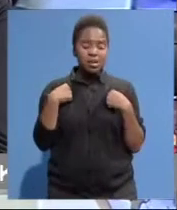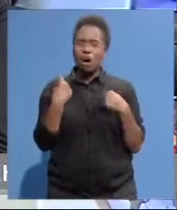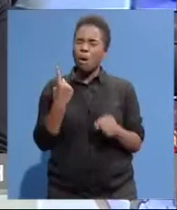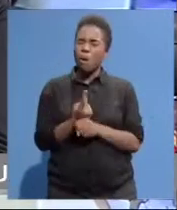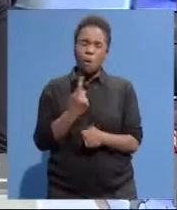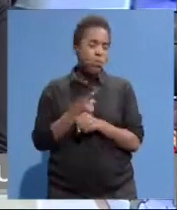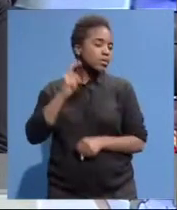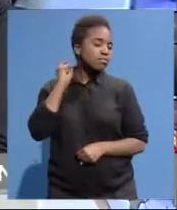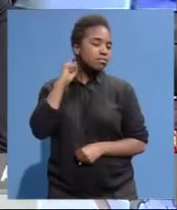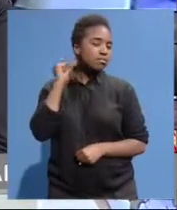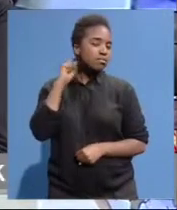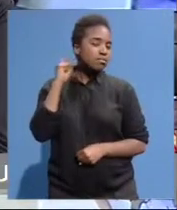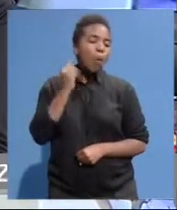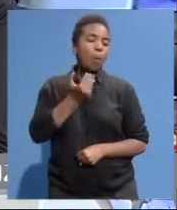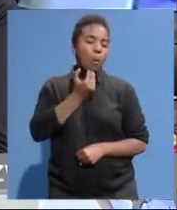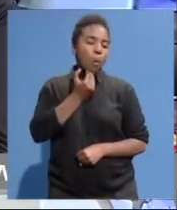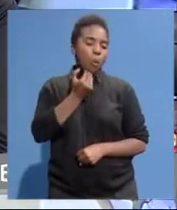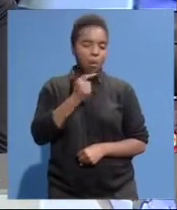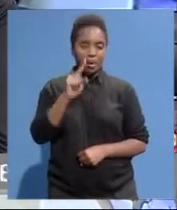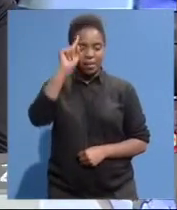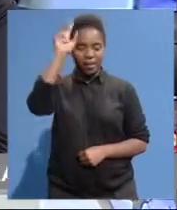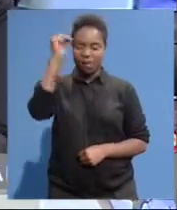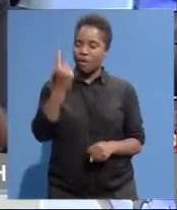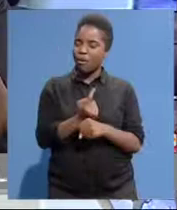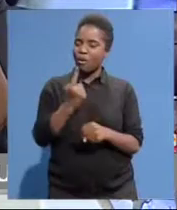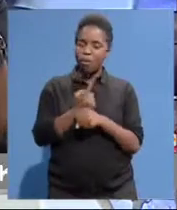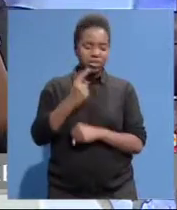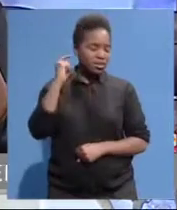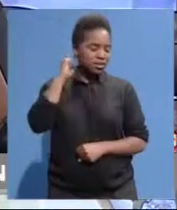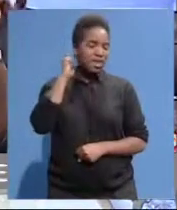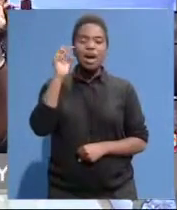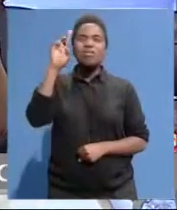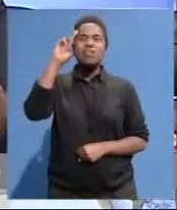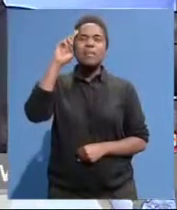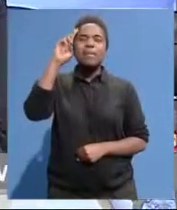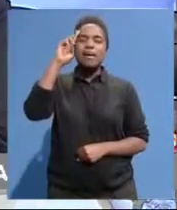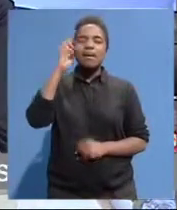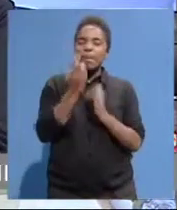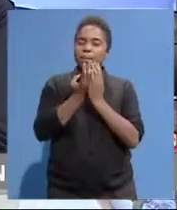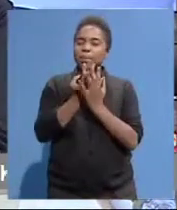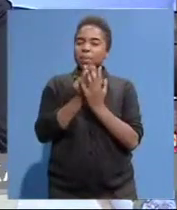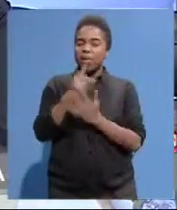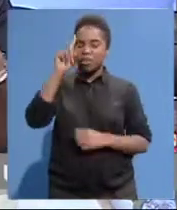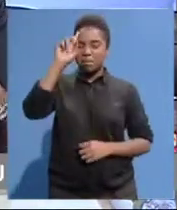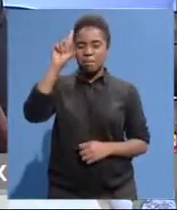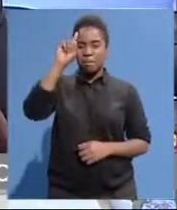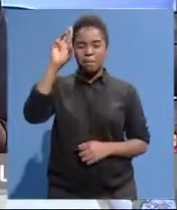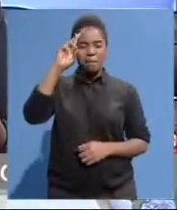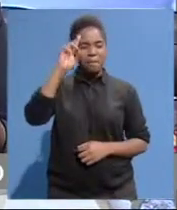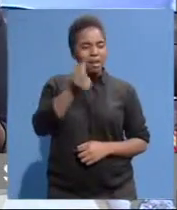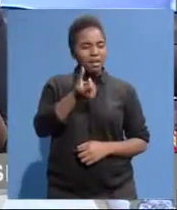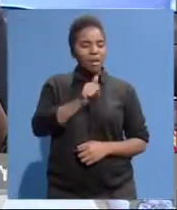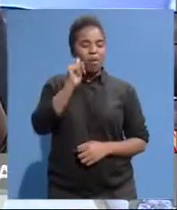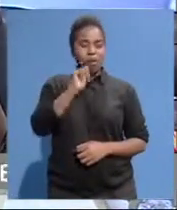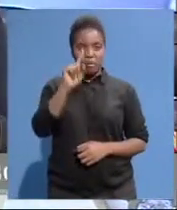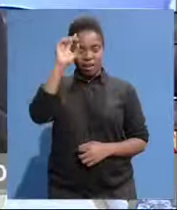conscious of Utata Nelson Mandela. And I remember, you know, I have vague, you know, memories of when he was released. And I always had a deep sense